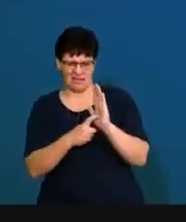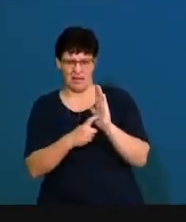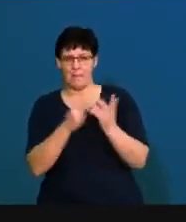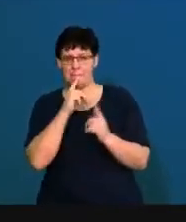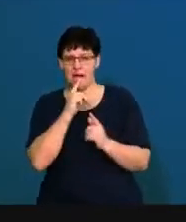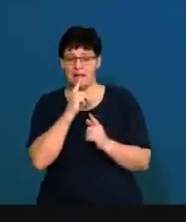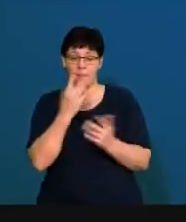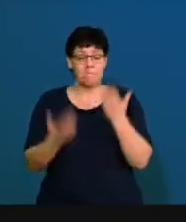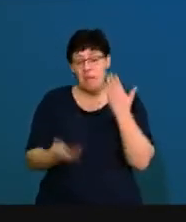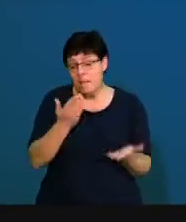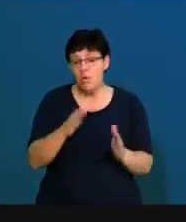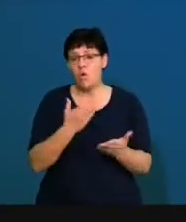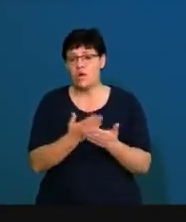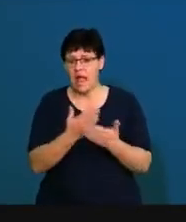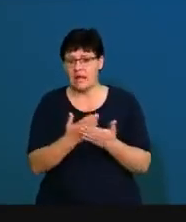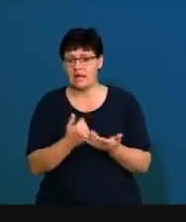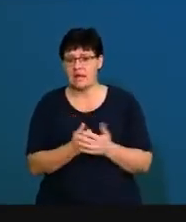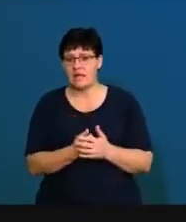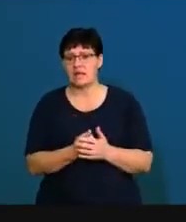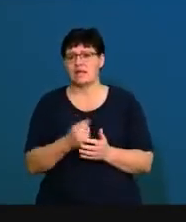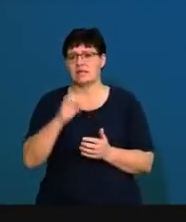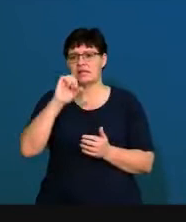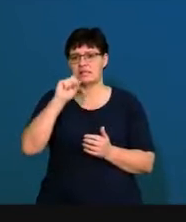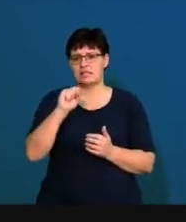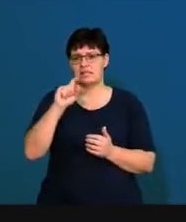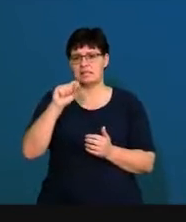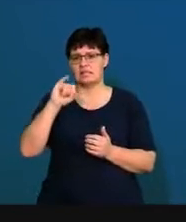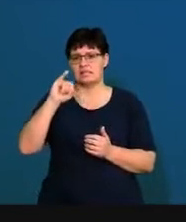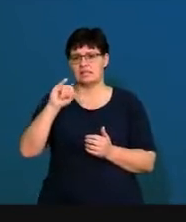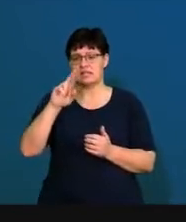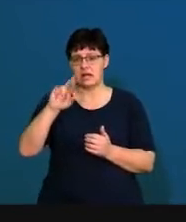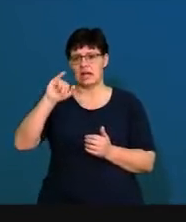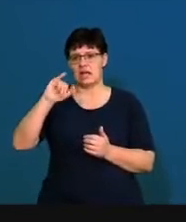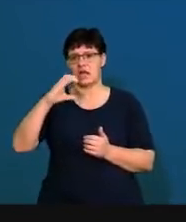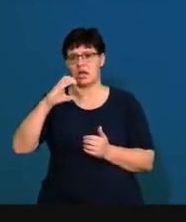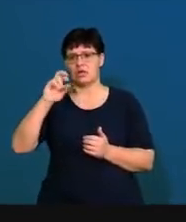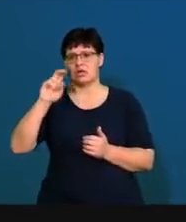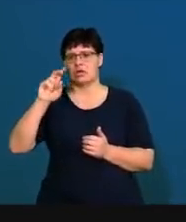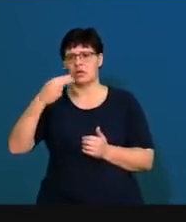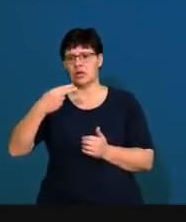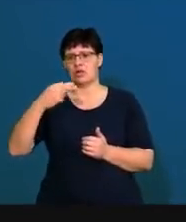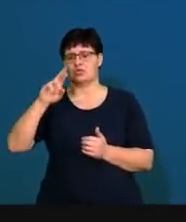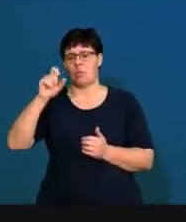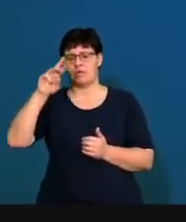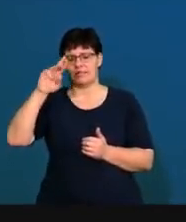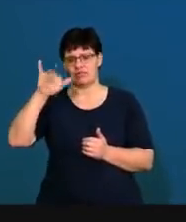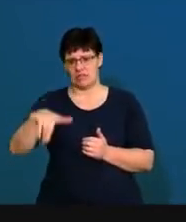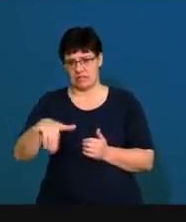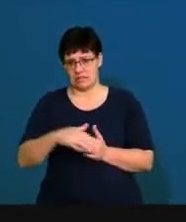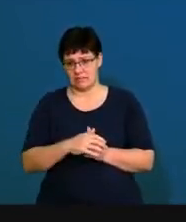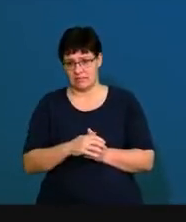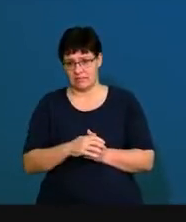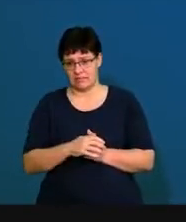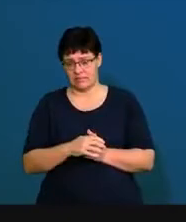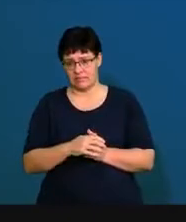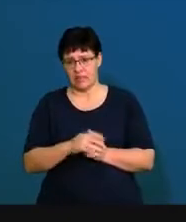also let's not rule out the possibility of stoichiometry, right? The stoichiometry, which has to do with the mole concept,